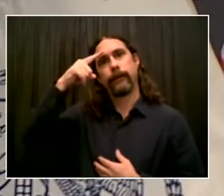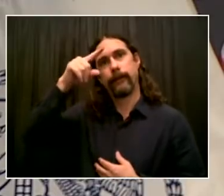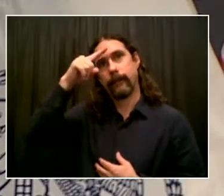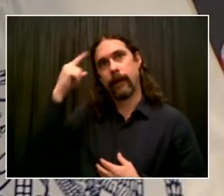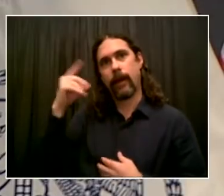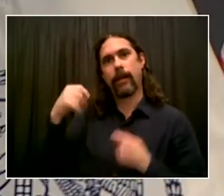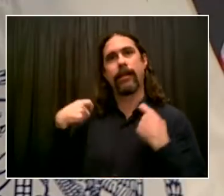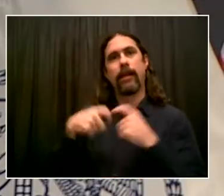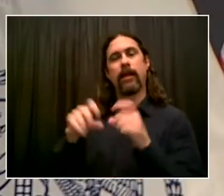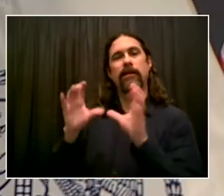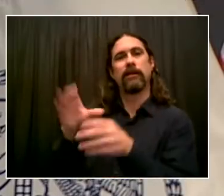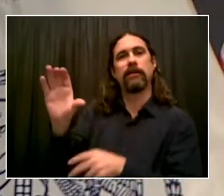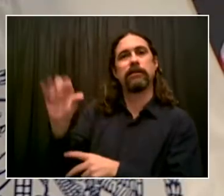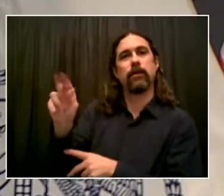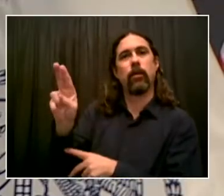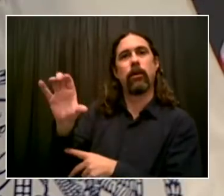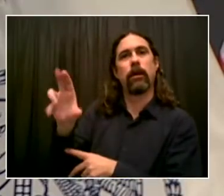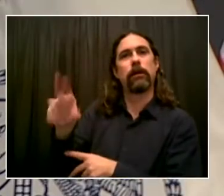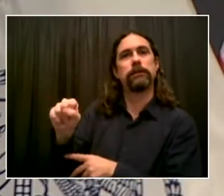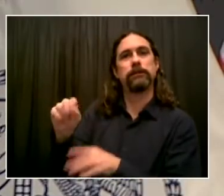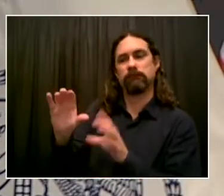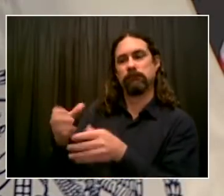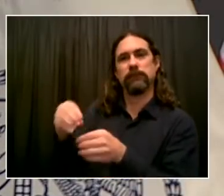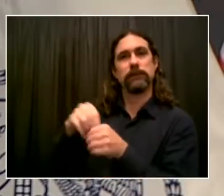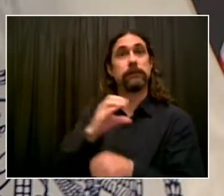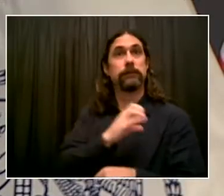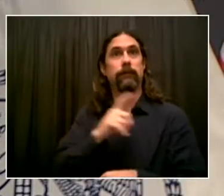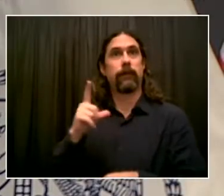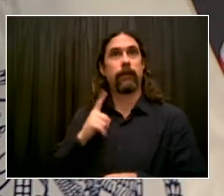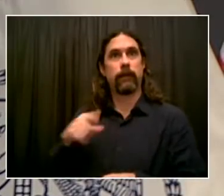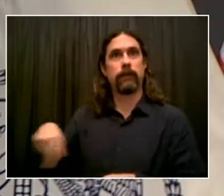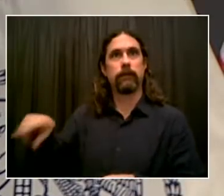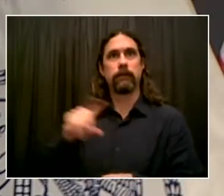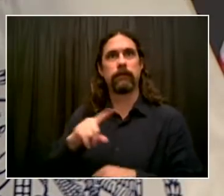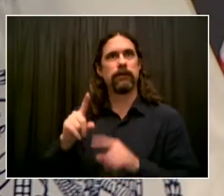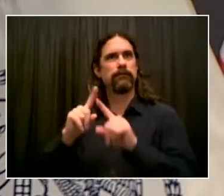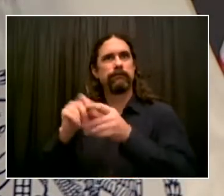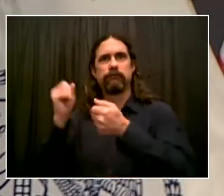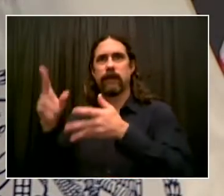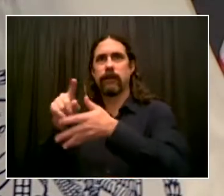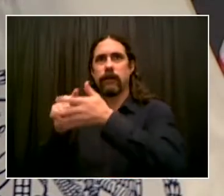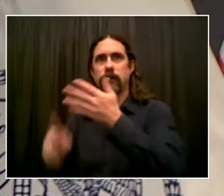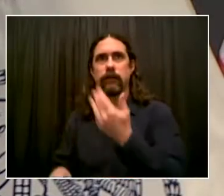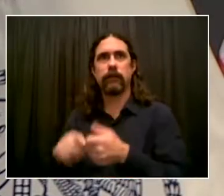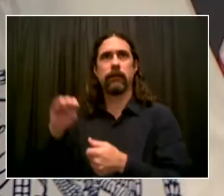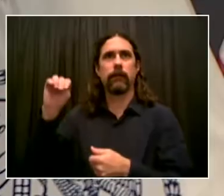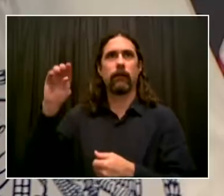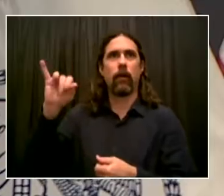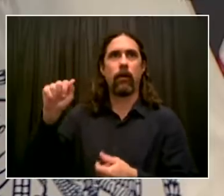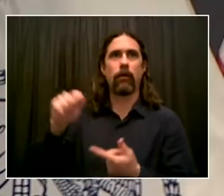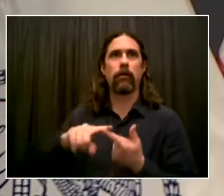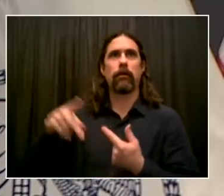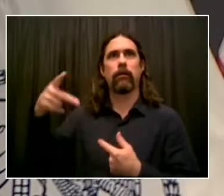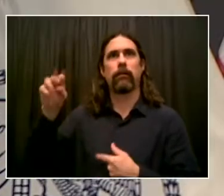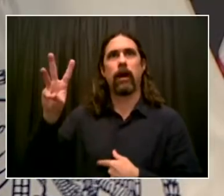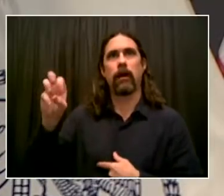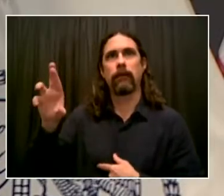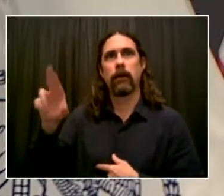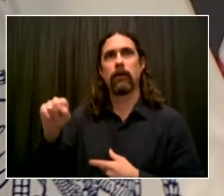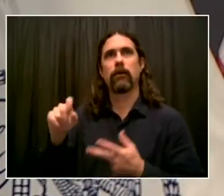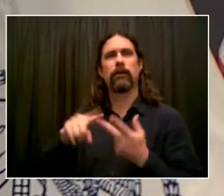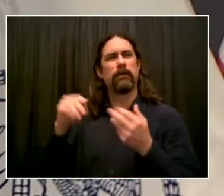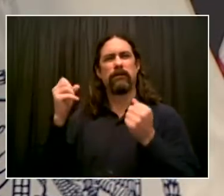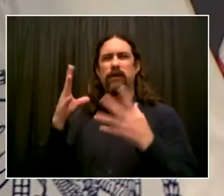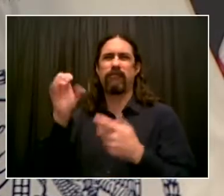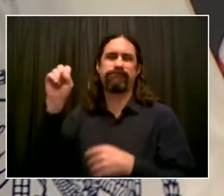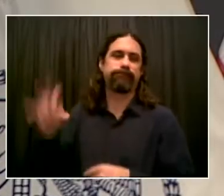Councilmember Francisco Moya, who played a key role, Councilmember Keith Powers. There were a number of people got together and said, this is something that matters to this